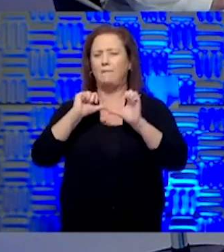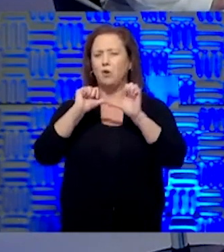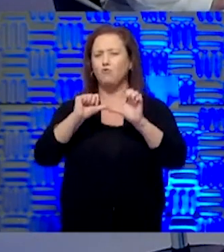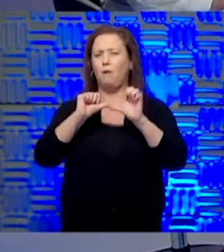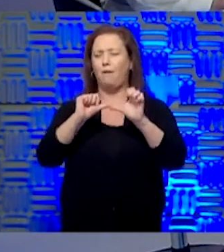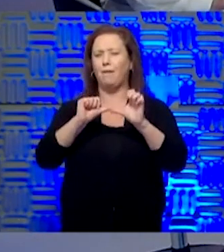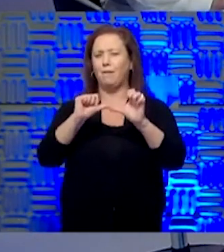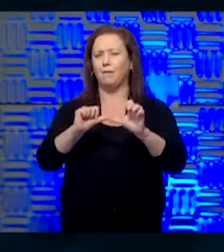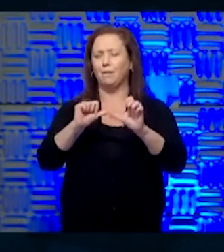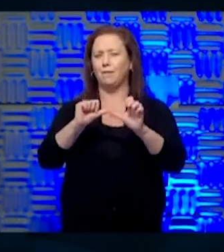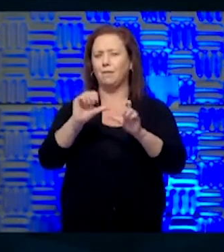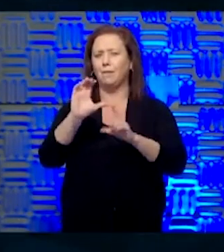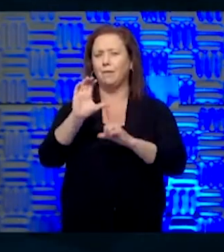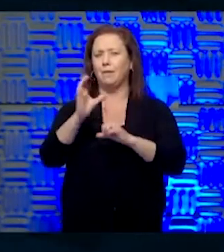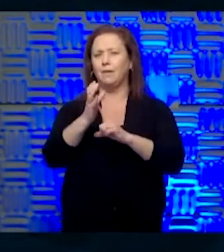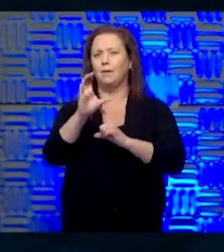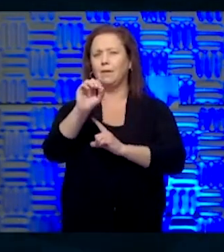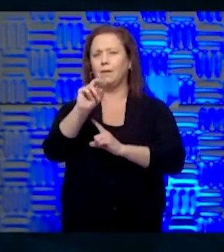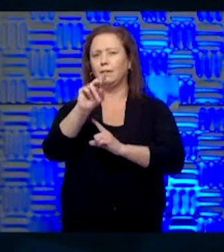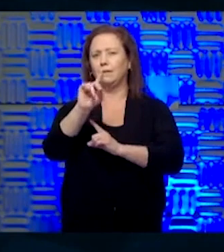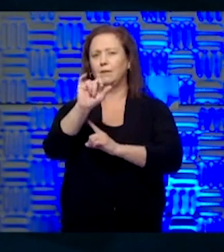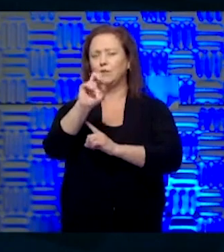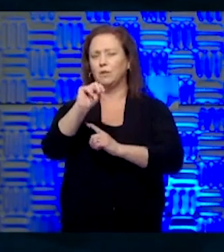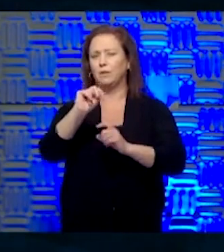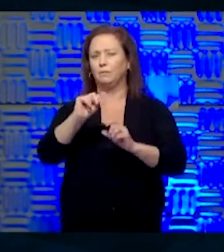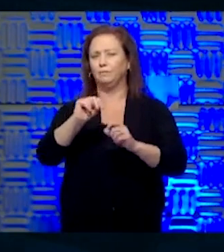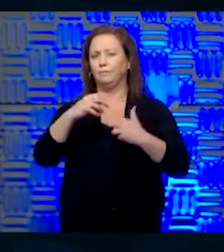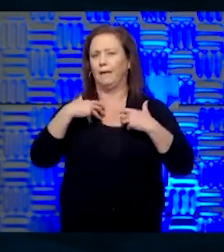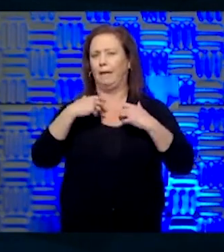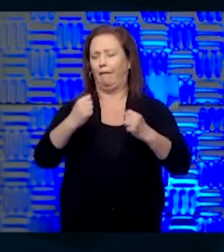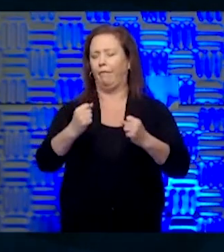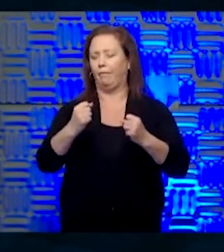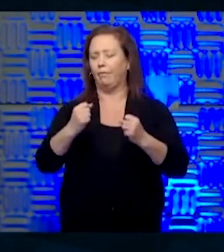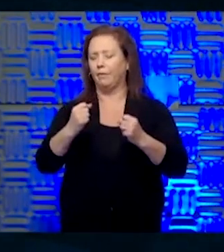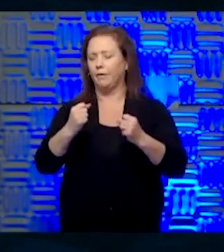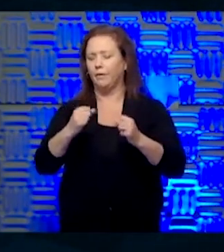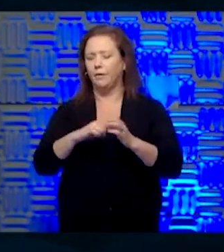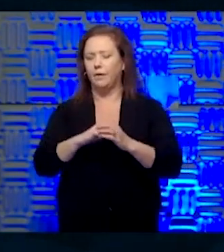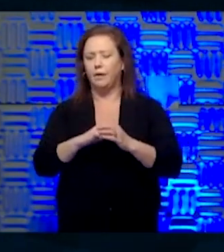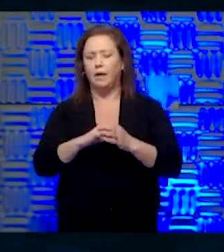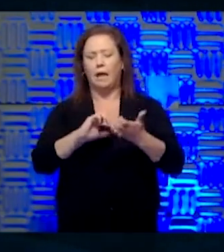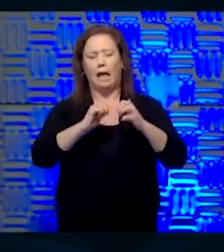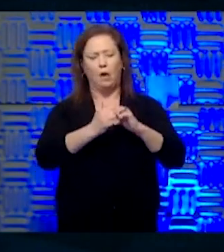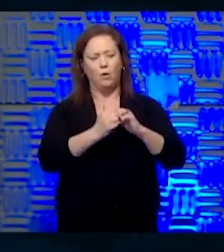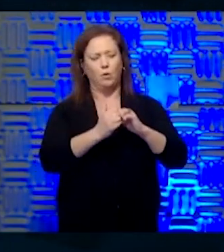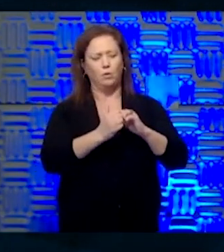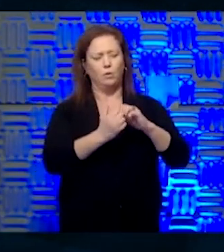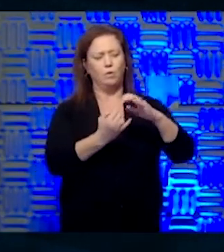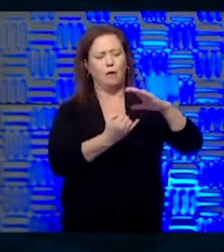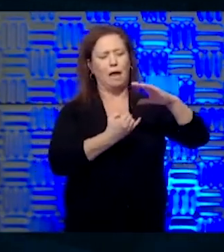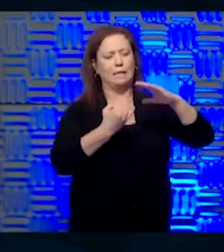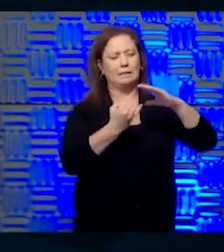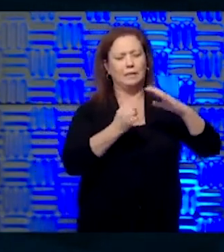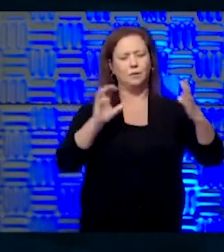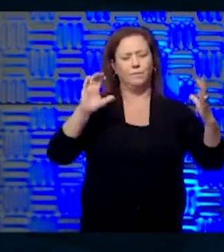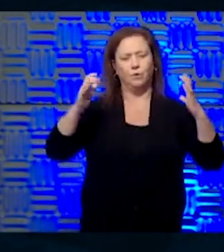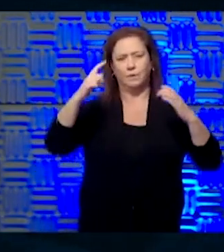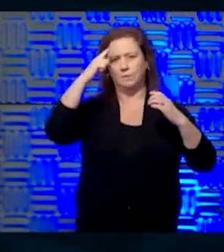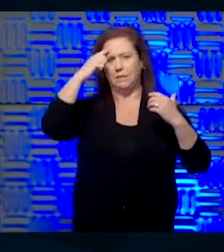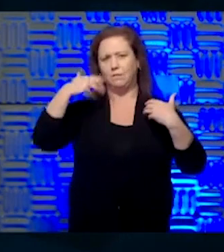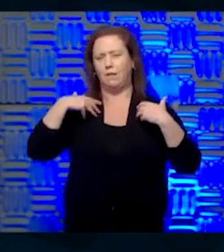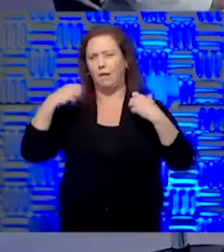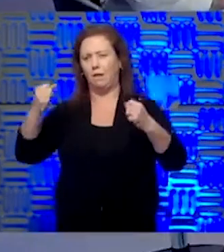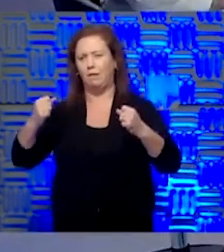condition and they want to know, how do you weigh isolation versus mental health? Oh boy, that's really